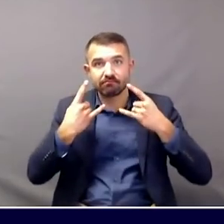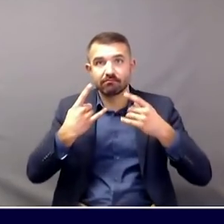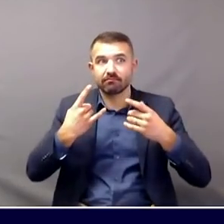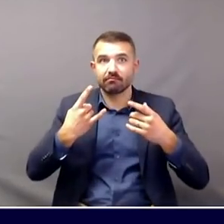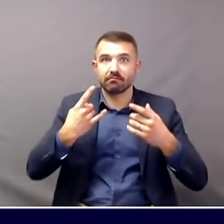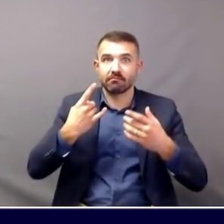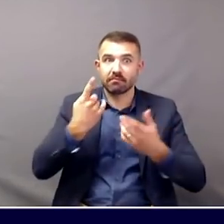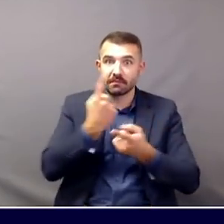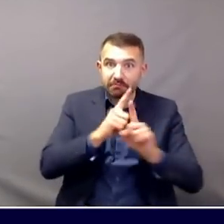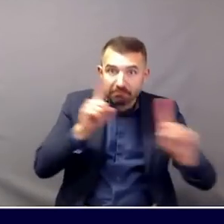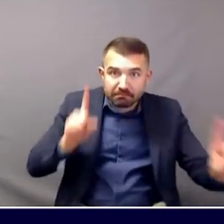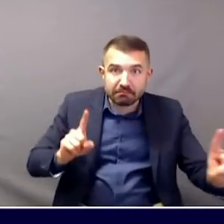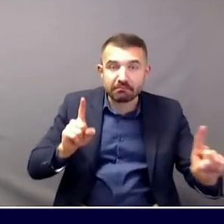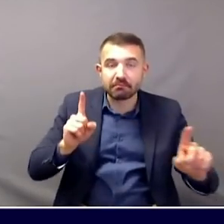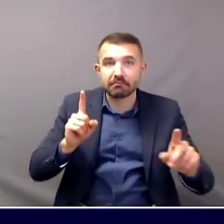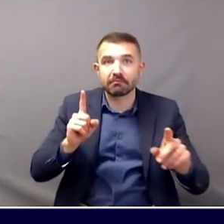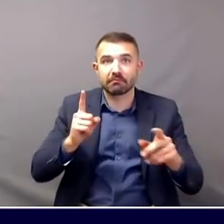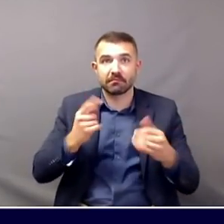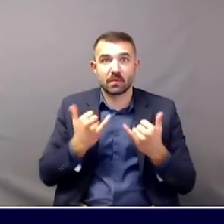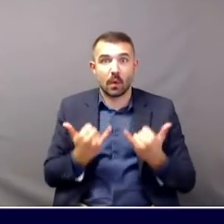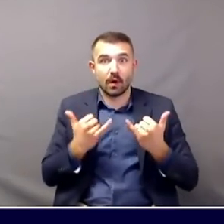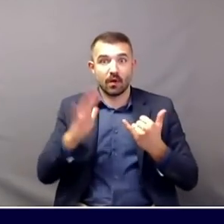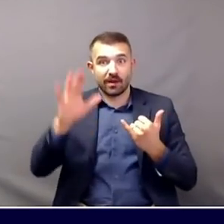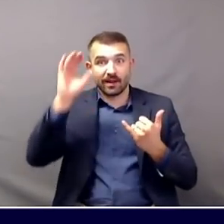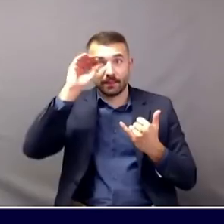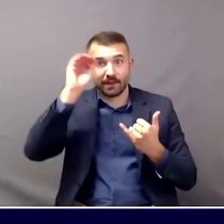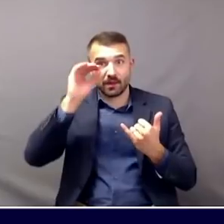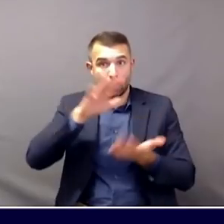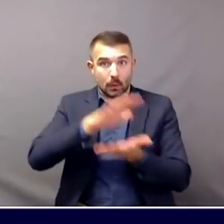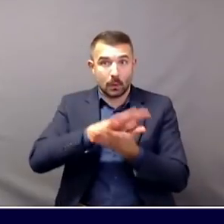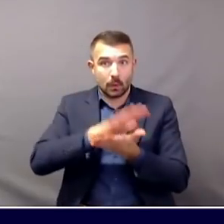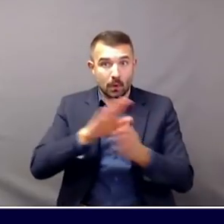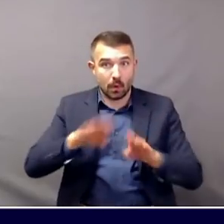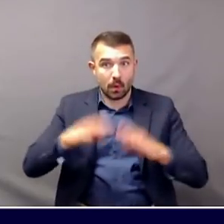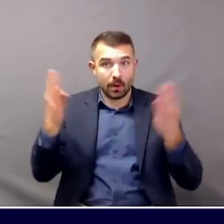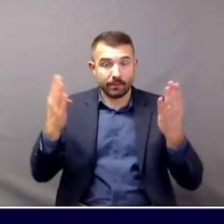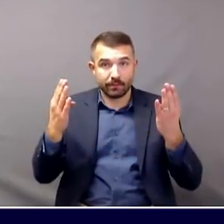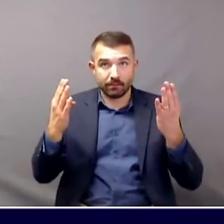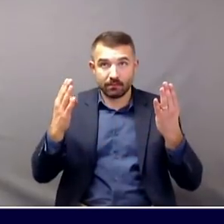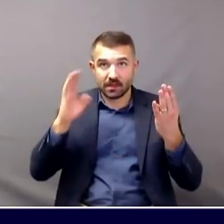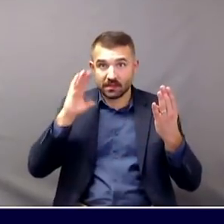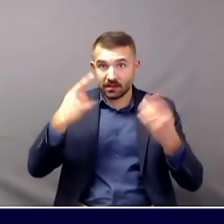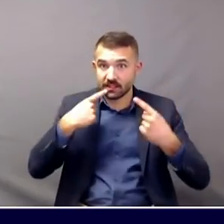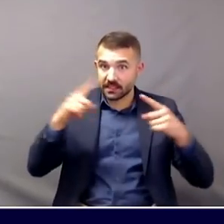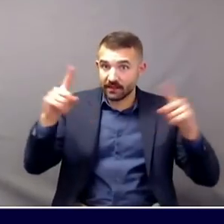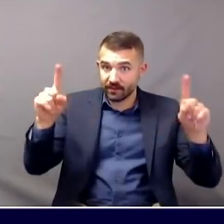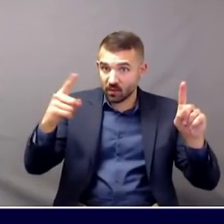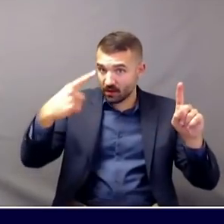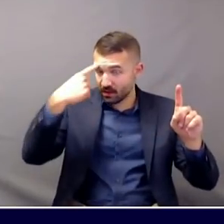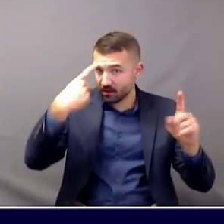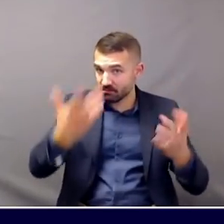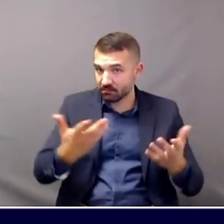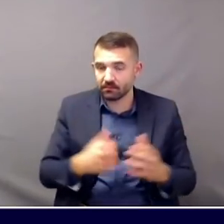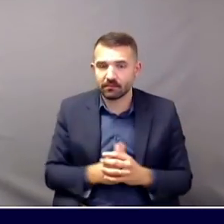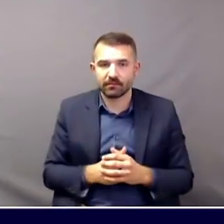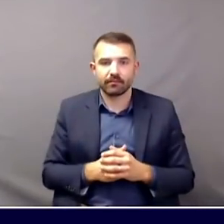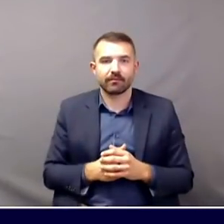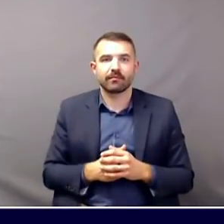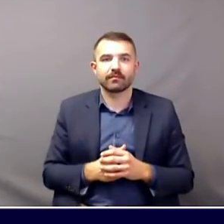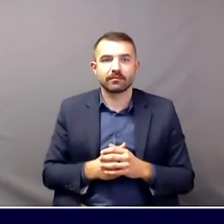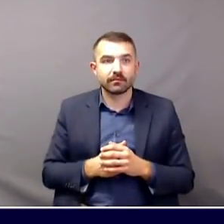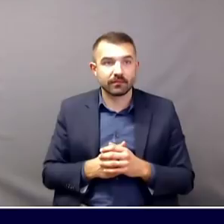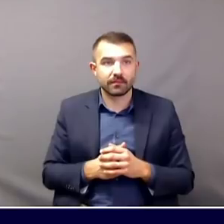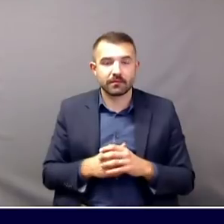success, with fingers crossed? Here's how I'll characterize it, Eric. We have seen cases of COVID-19 that